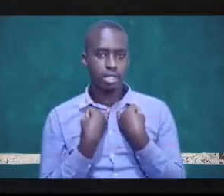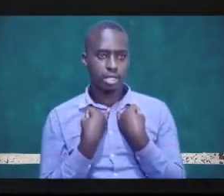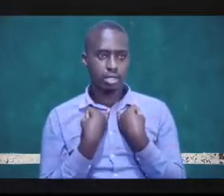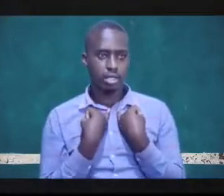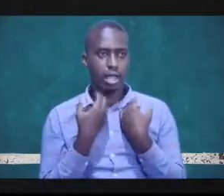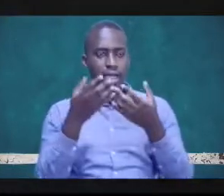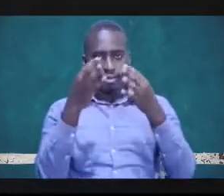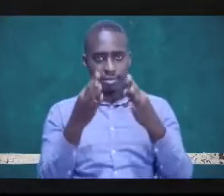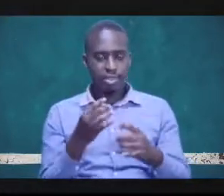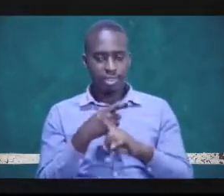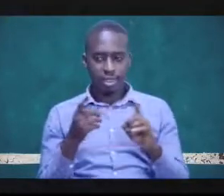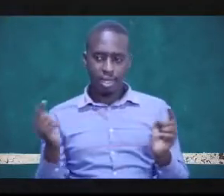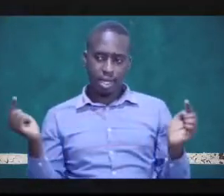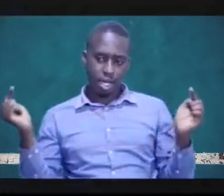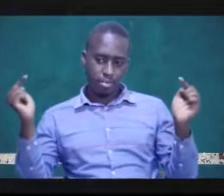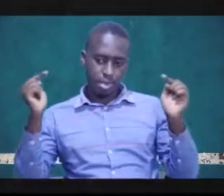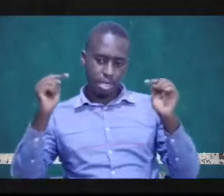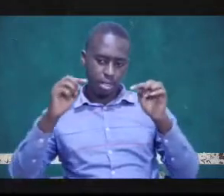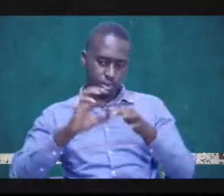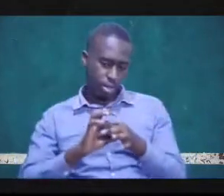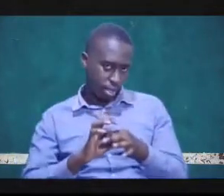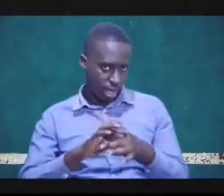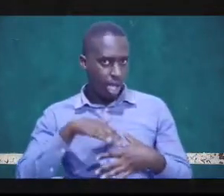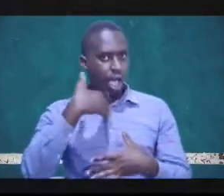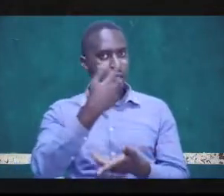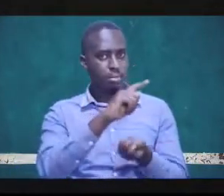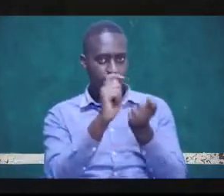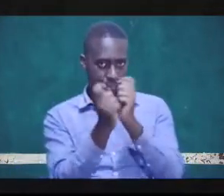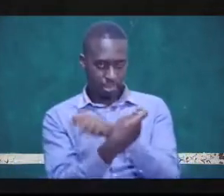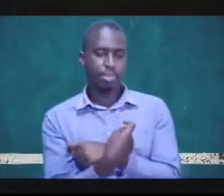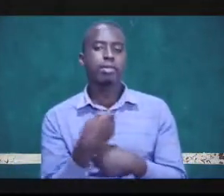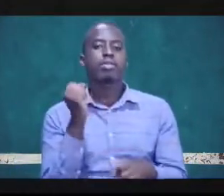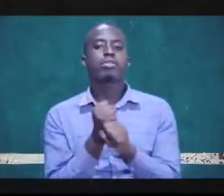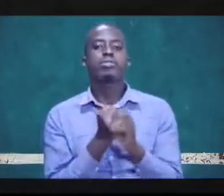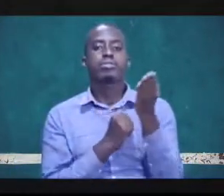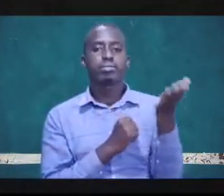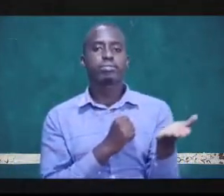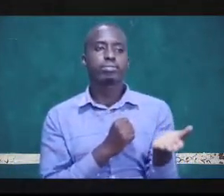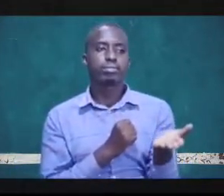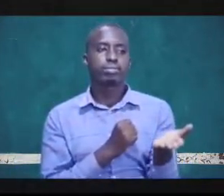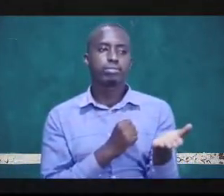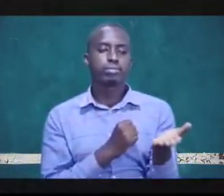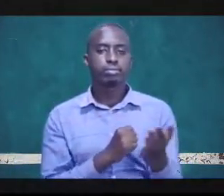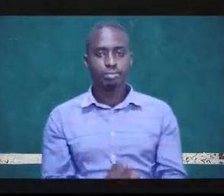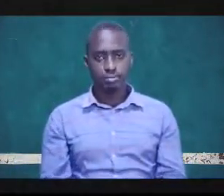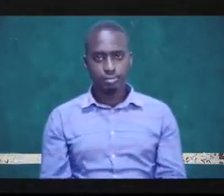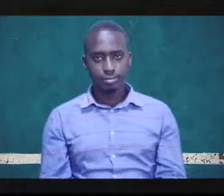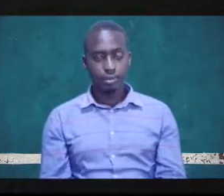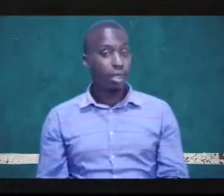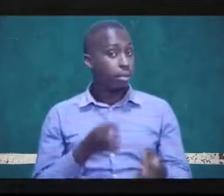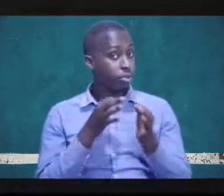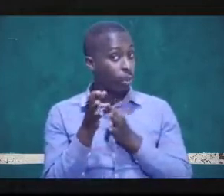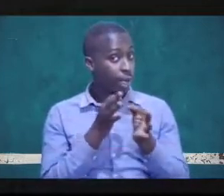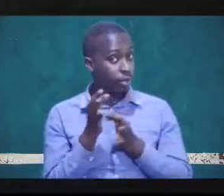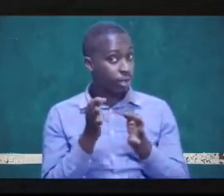is something that is coming now together, and then we have that word done. Nuclear, then fusion. It means